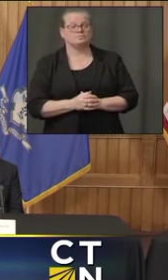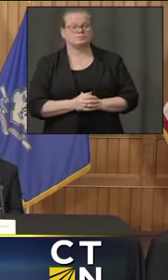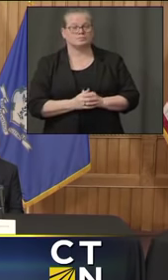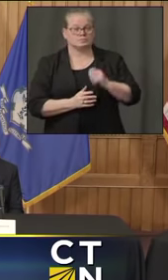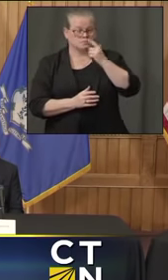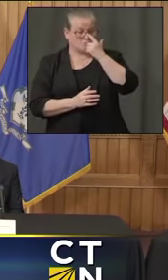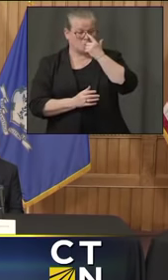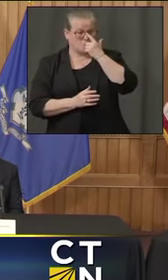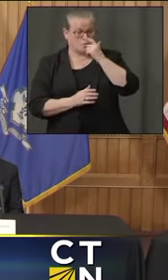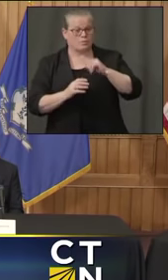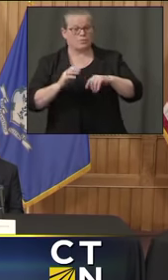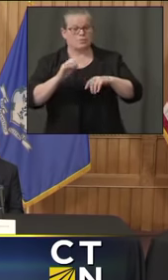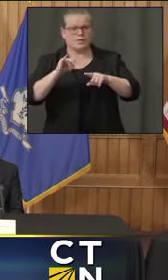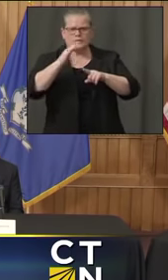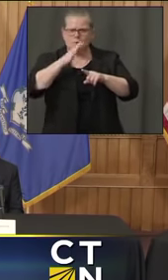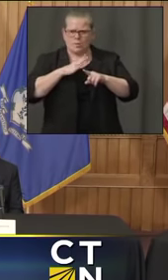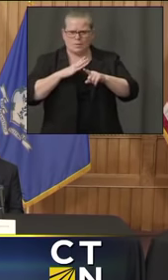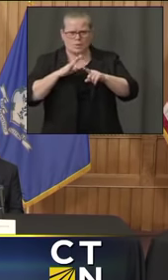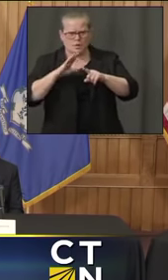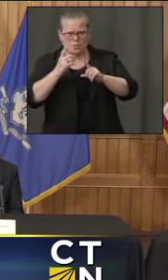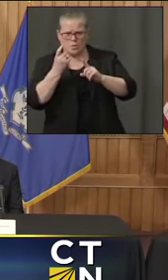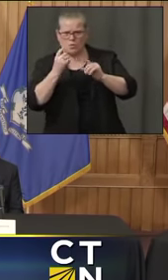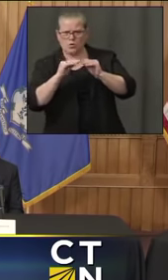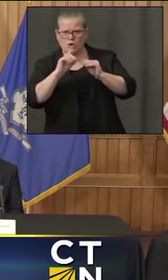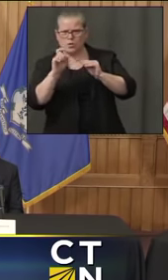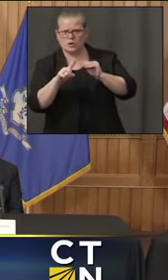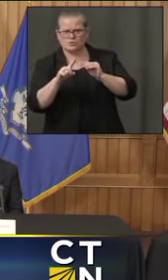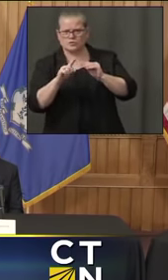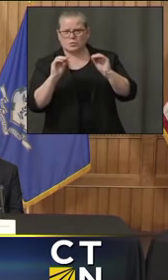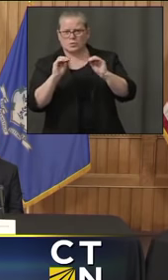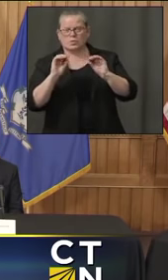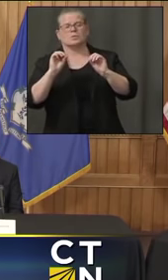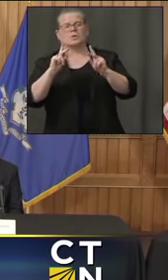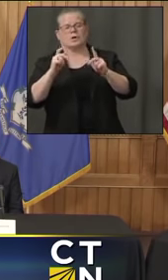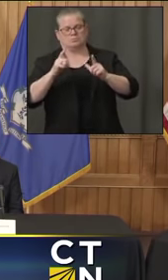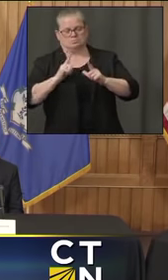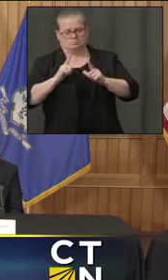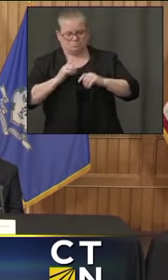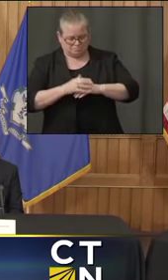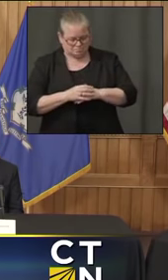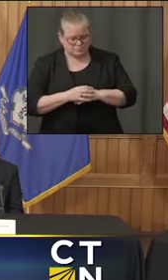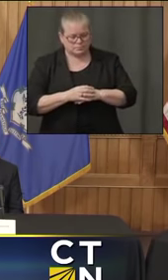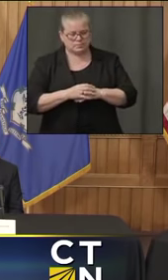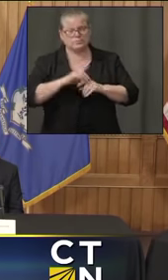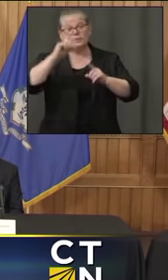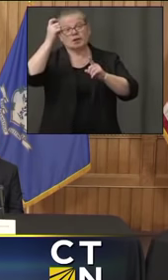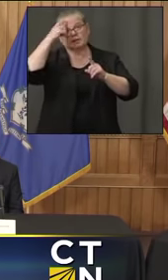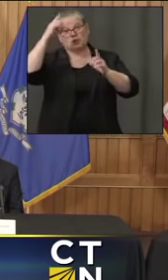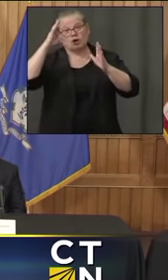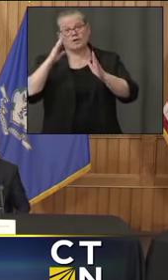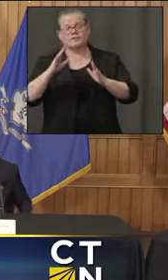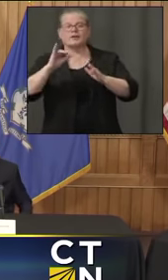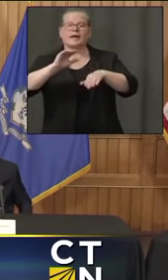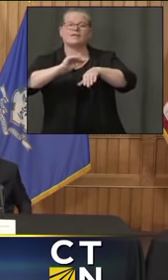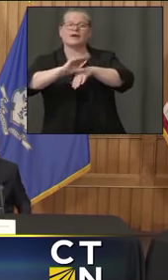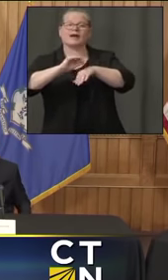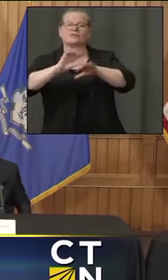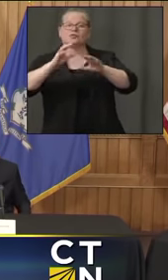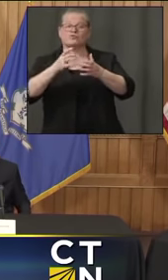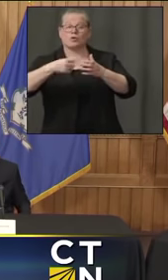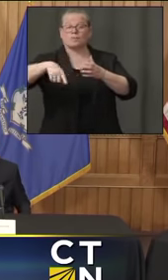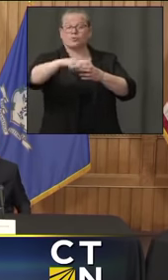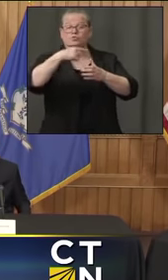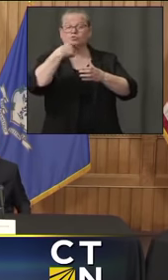Governor, on your advisory group, you told them to, they disband on May 20th, but have you told them